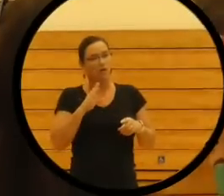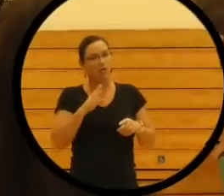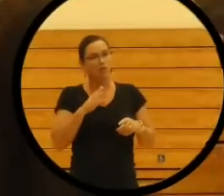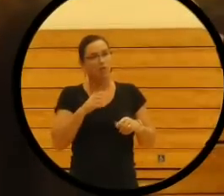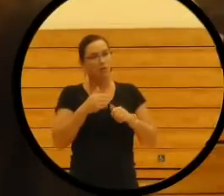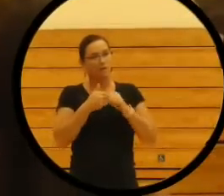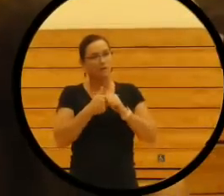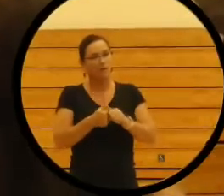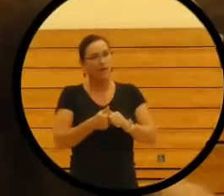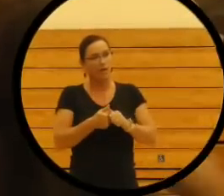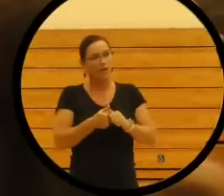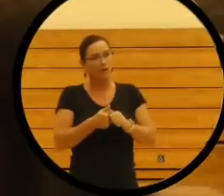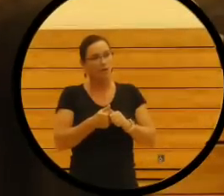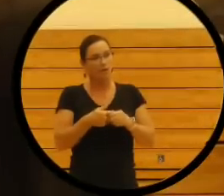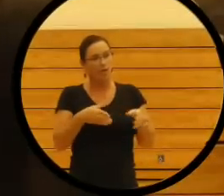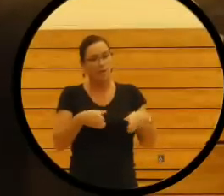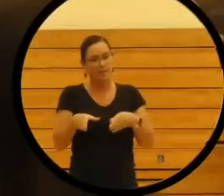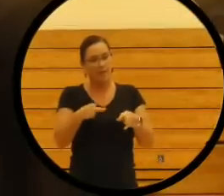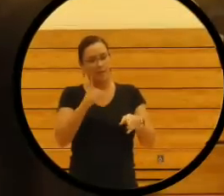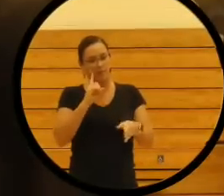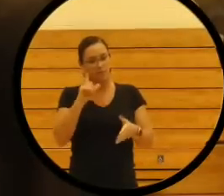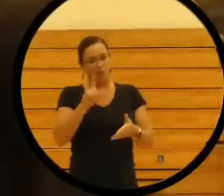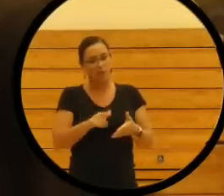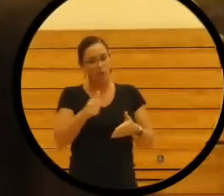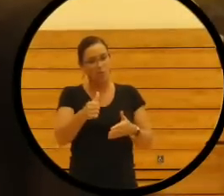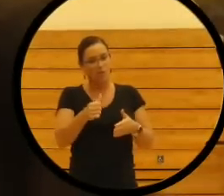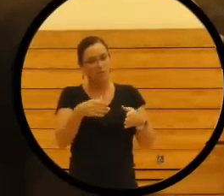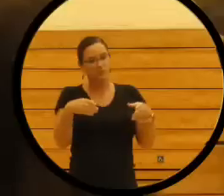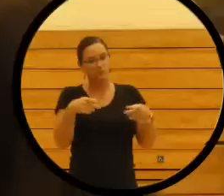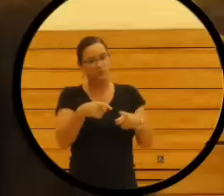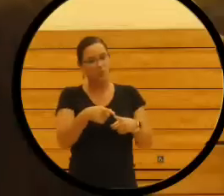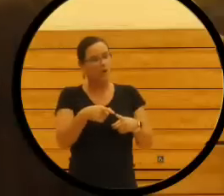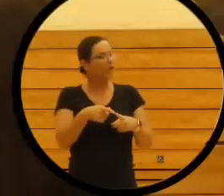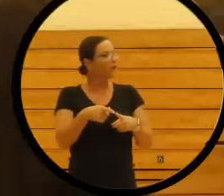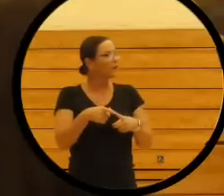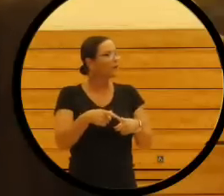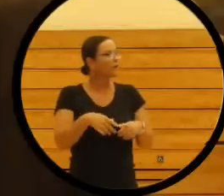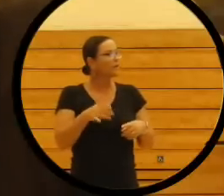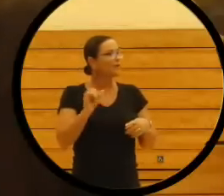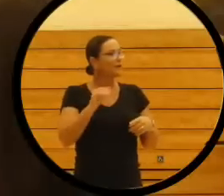lowest point. Do you folks have a map or a topography map showing that?